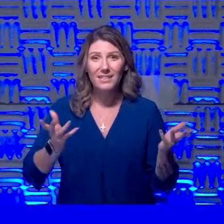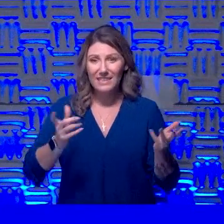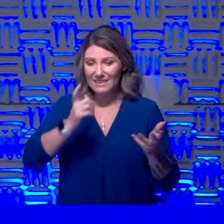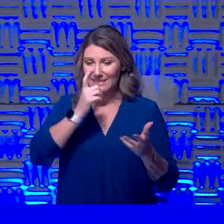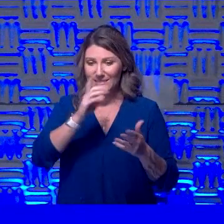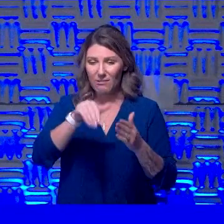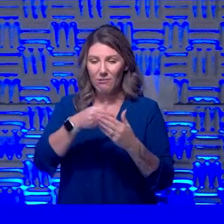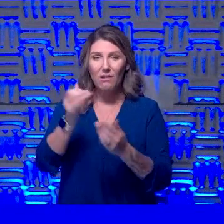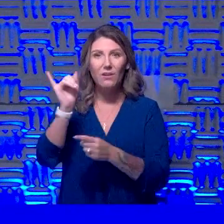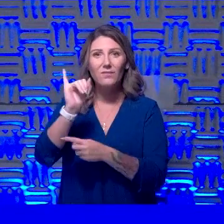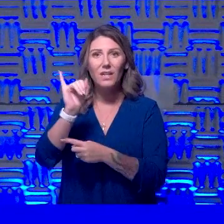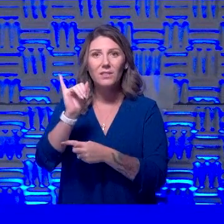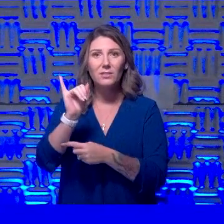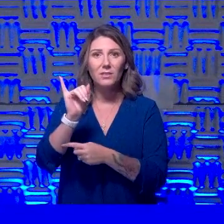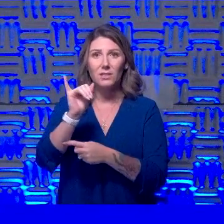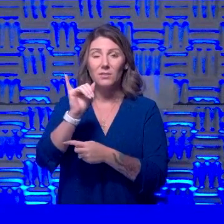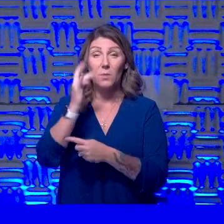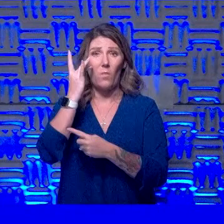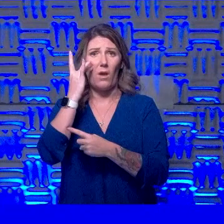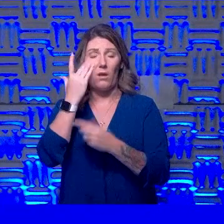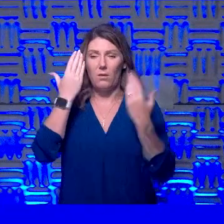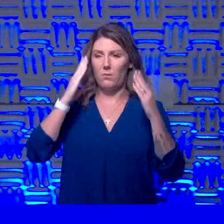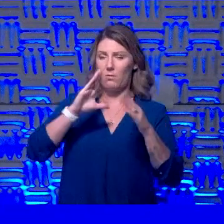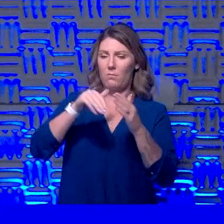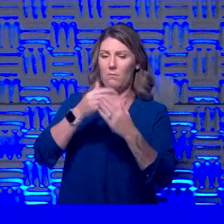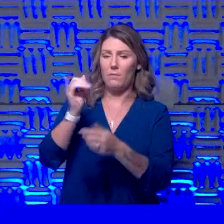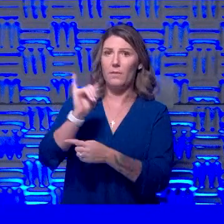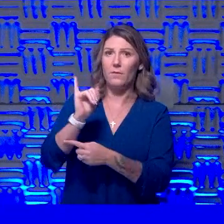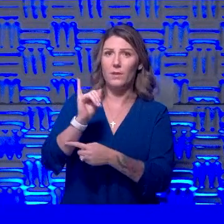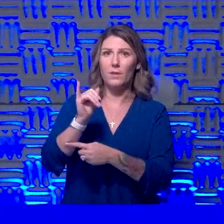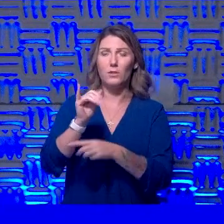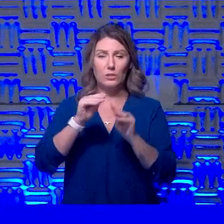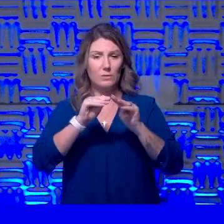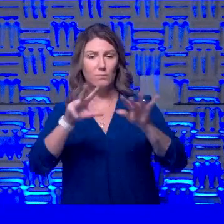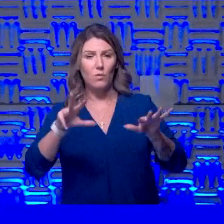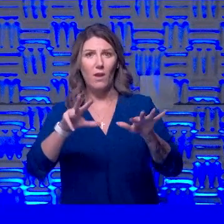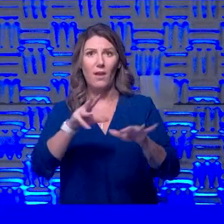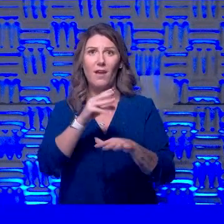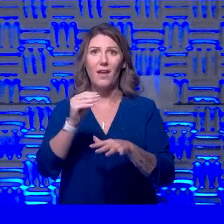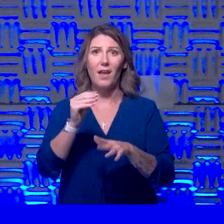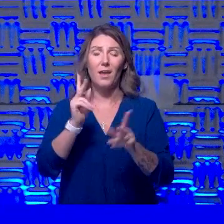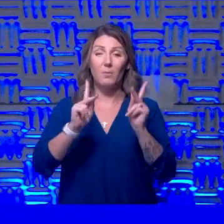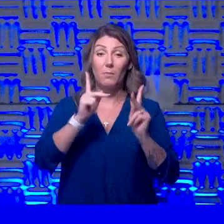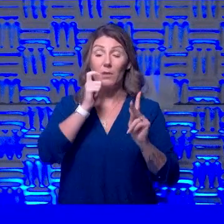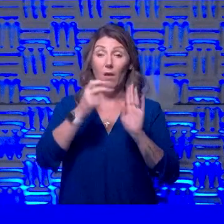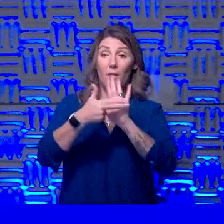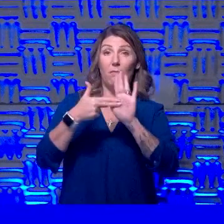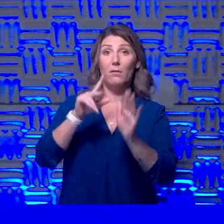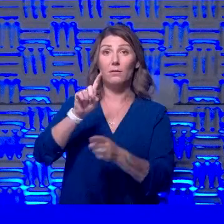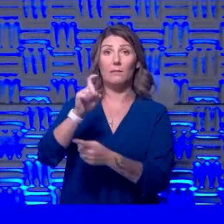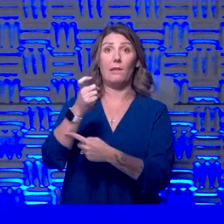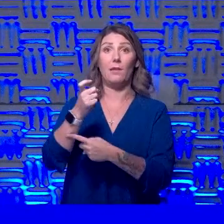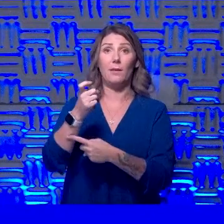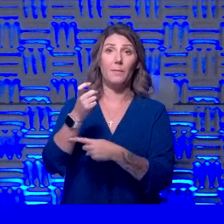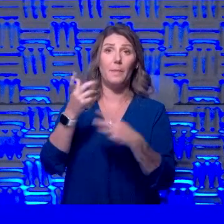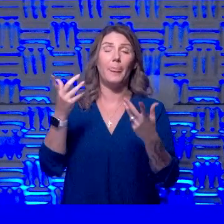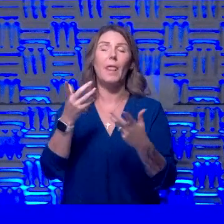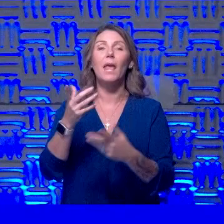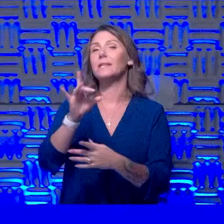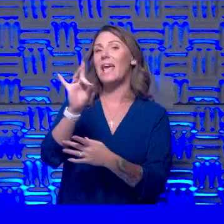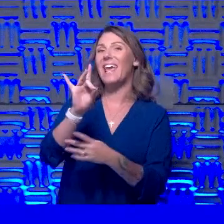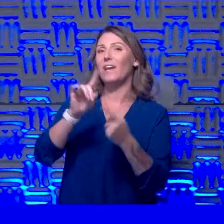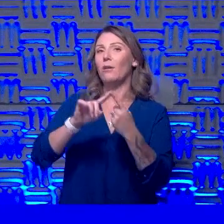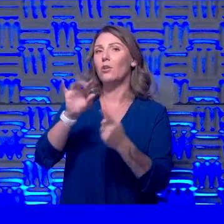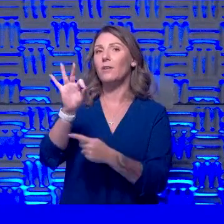all infections, number one, because we don't know all the infections. We know that it is spread out there, and some people will not get diagnosed because maybe 8 to 9% of people who